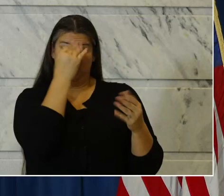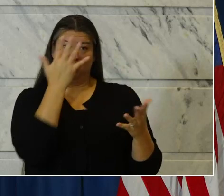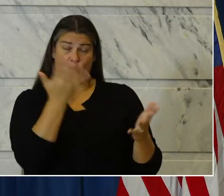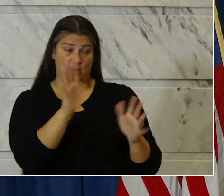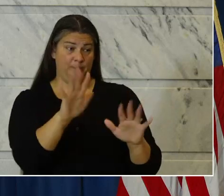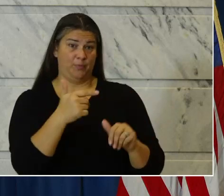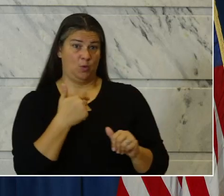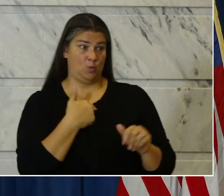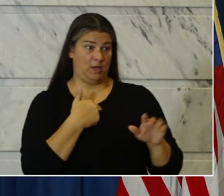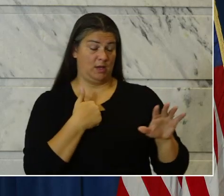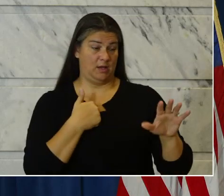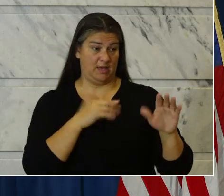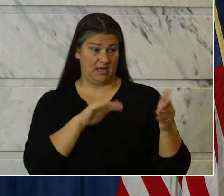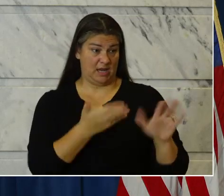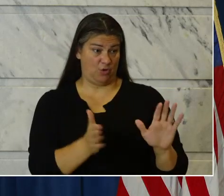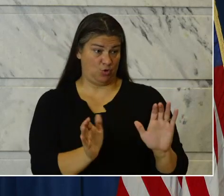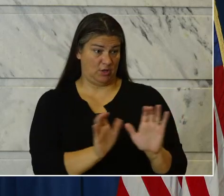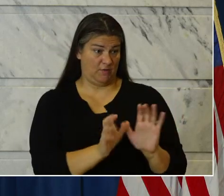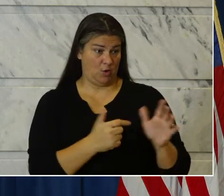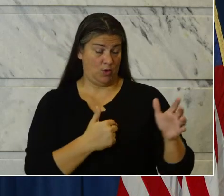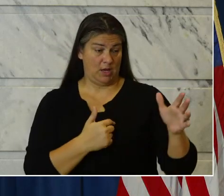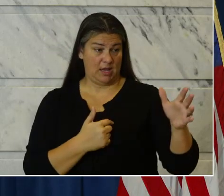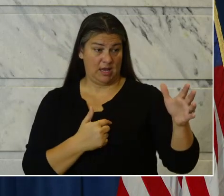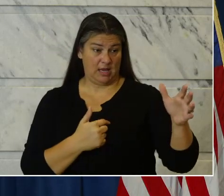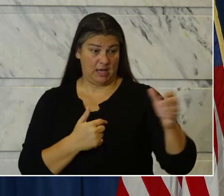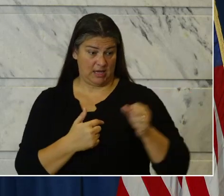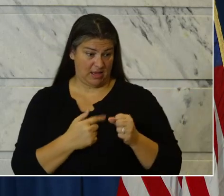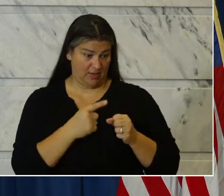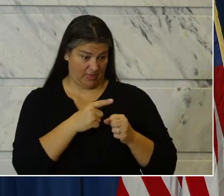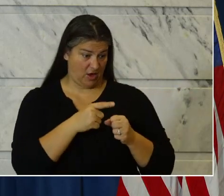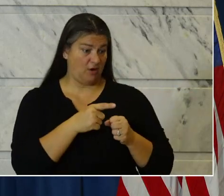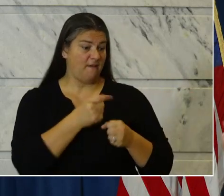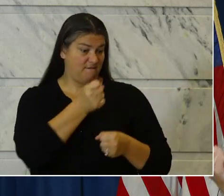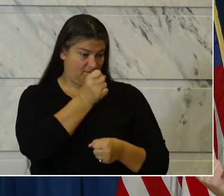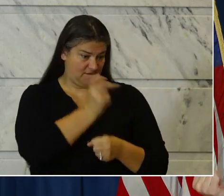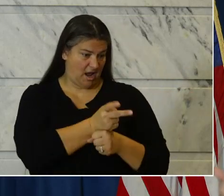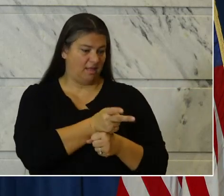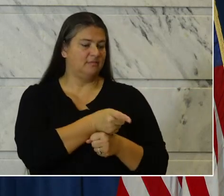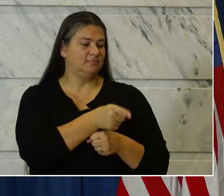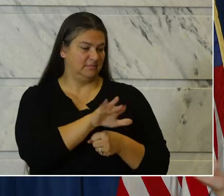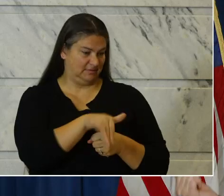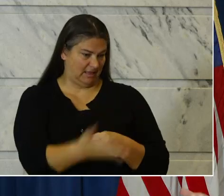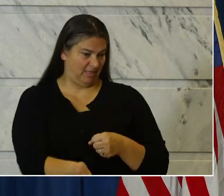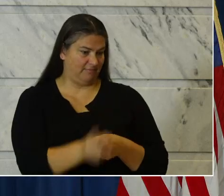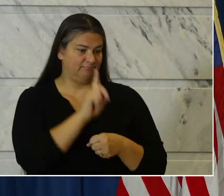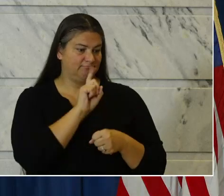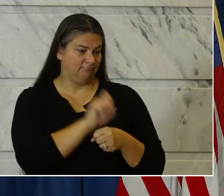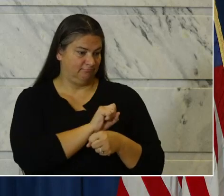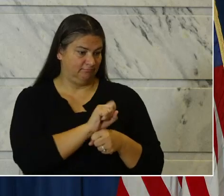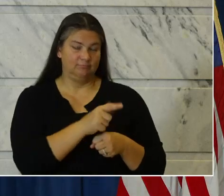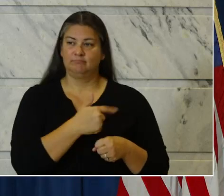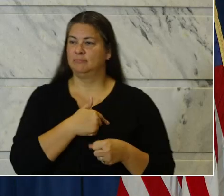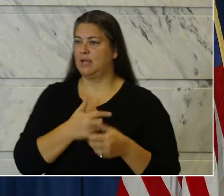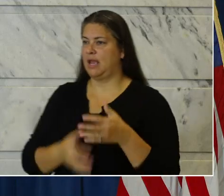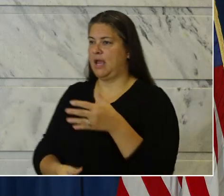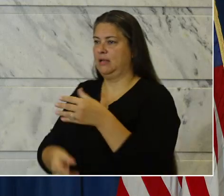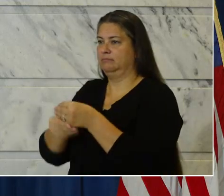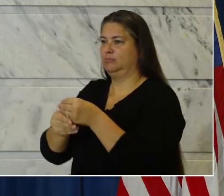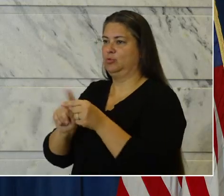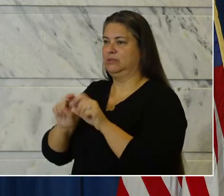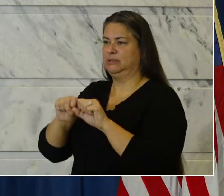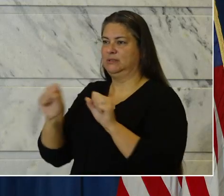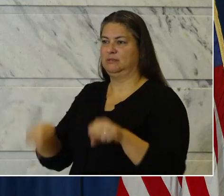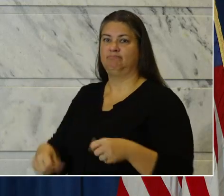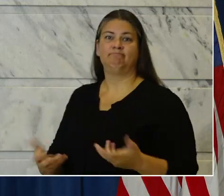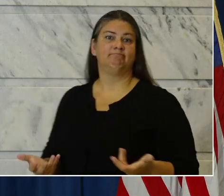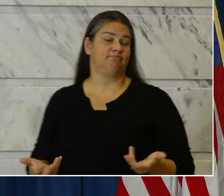clear the death certificate, when they come in, we report them as they are cleared and they're validated, and you get that consistently the whole time. So I respect